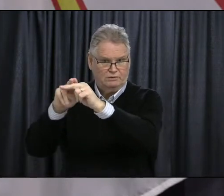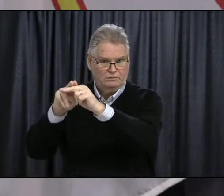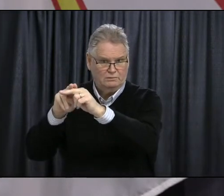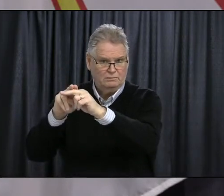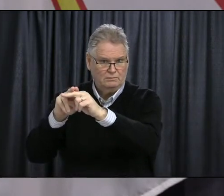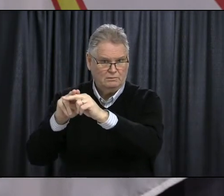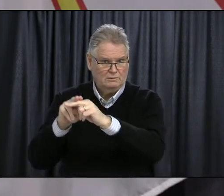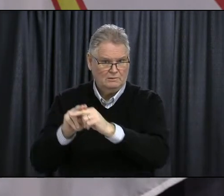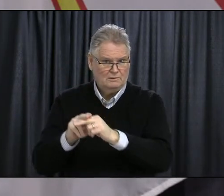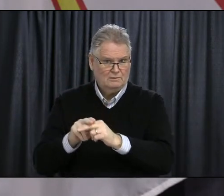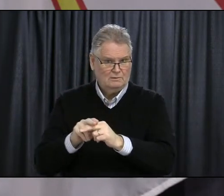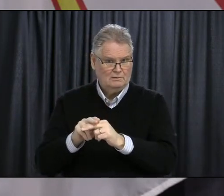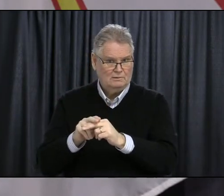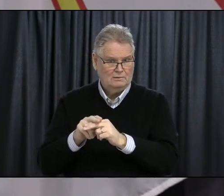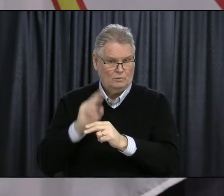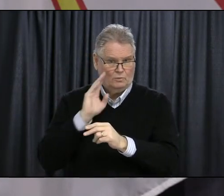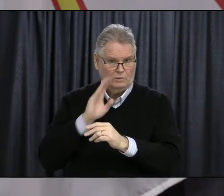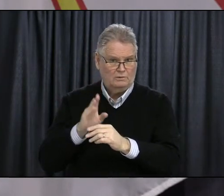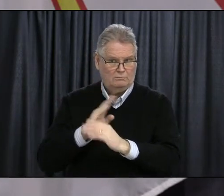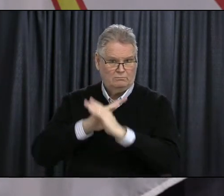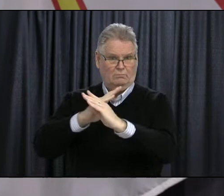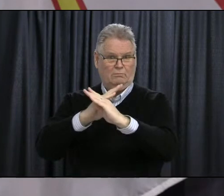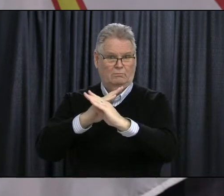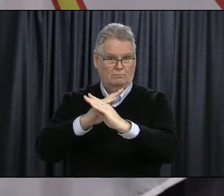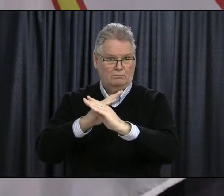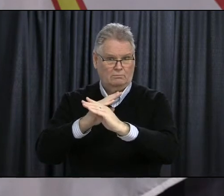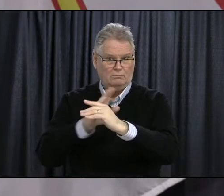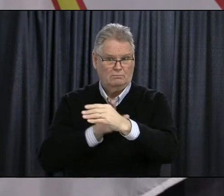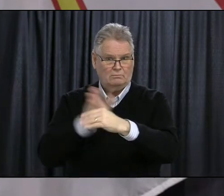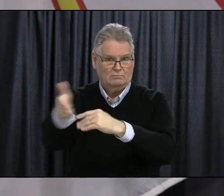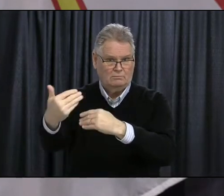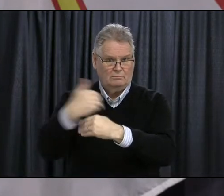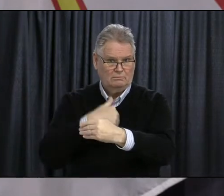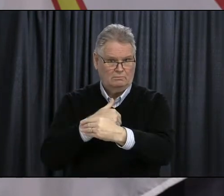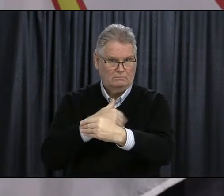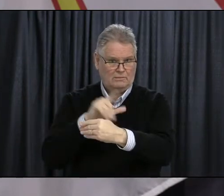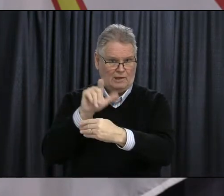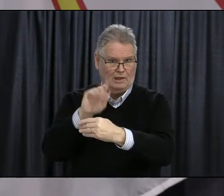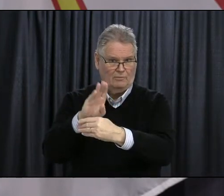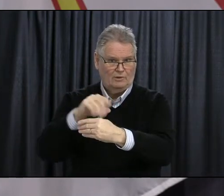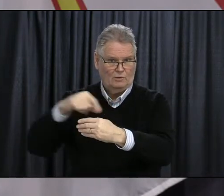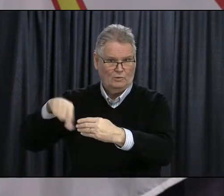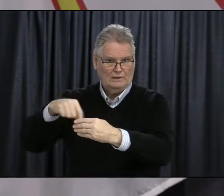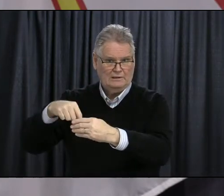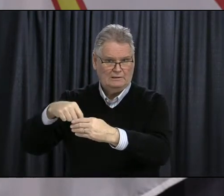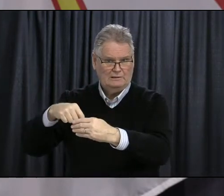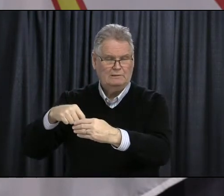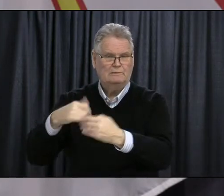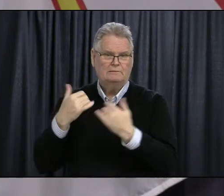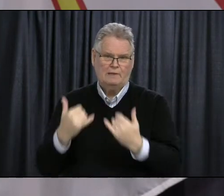are of concern in that area, they do notify us. So that connection has been quite good, and